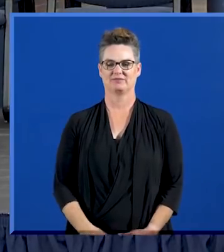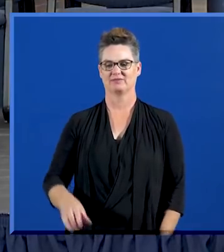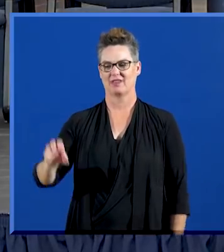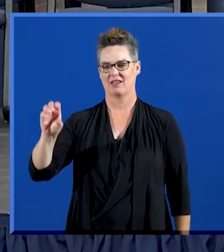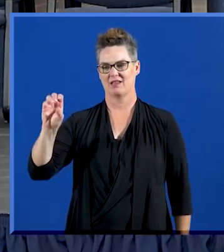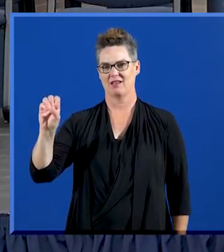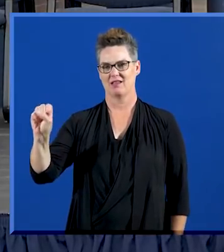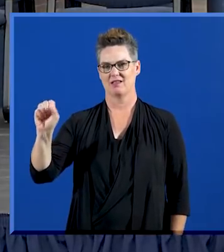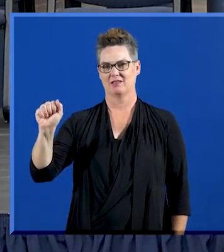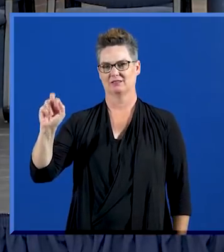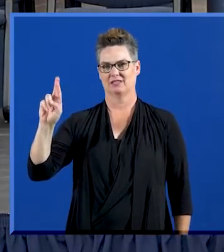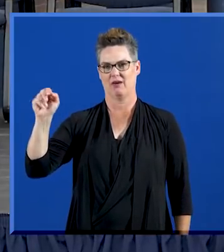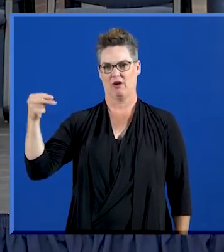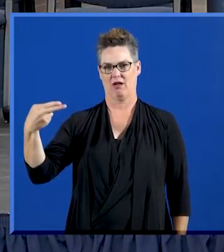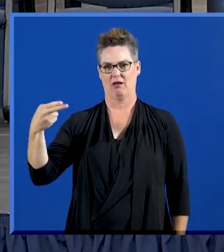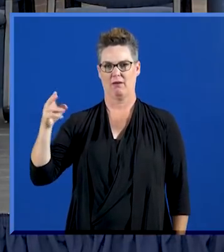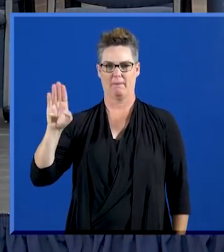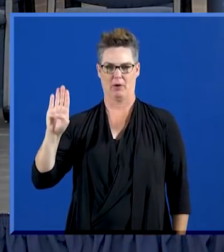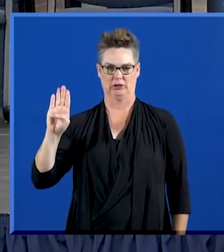Sarah Barton.